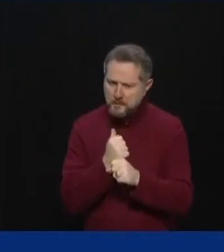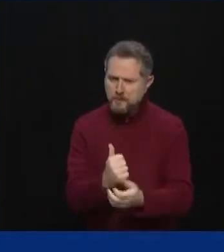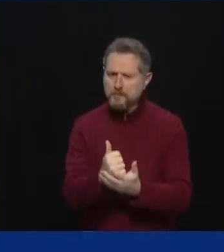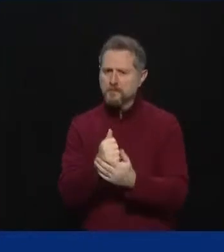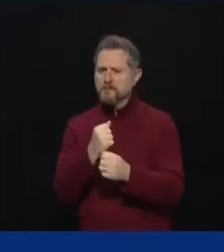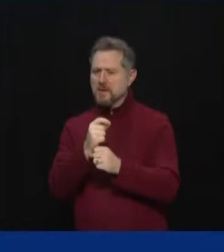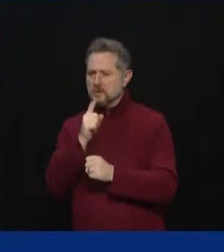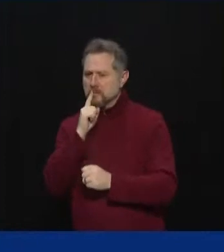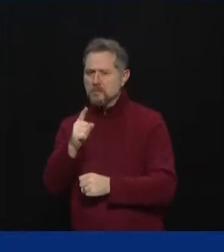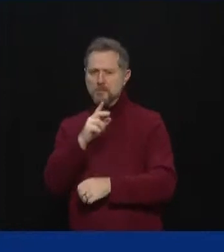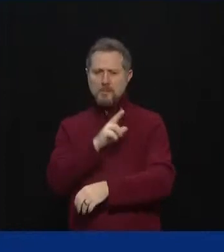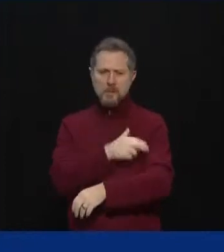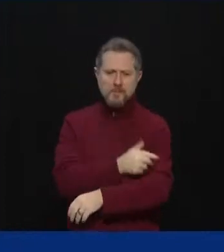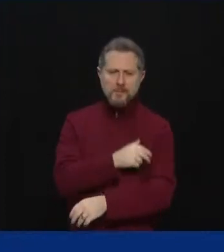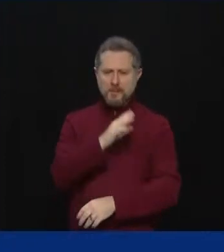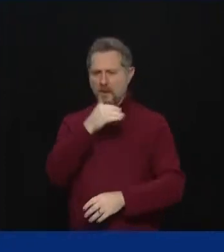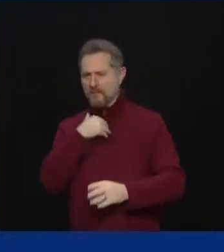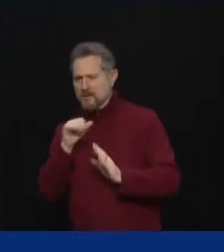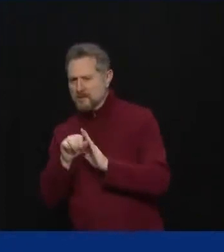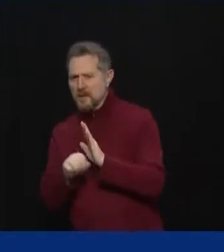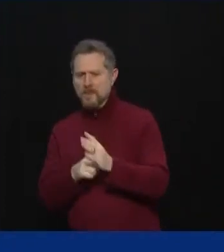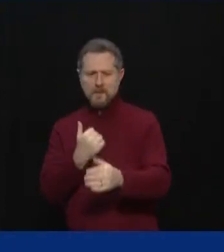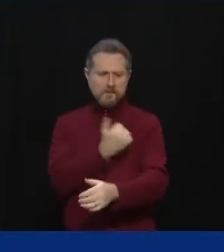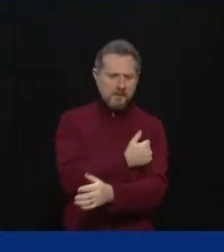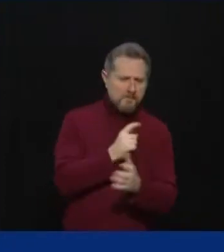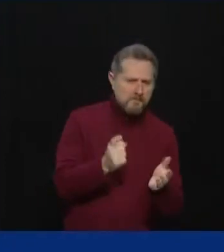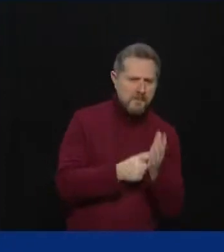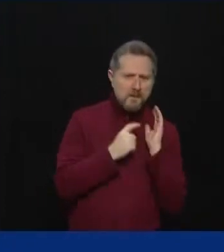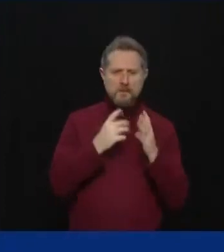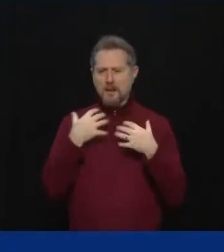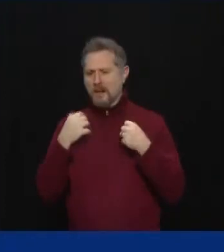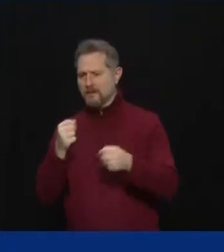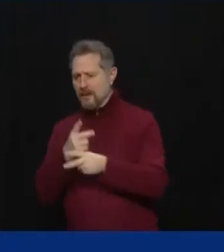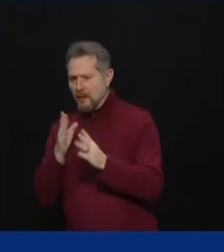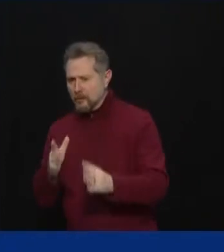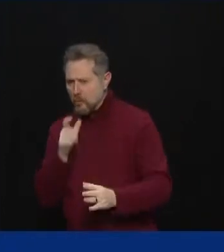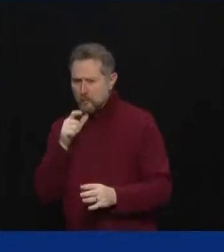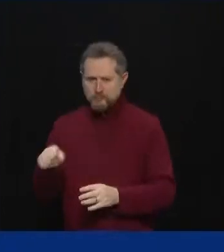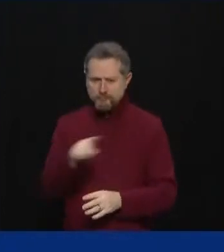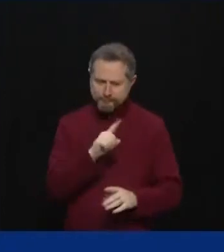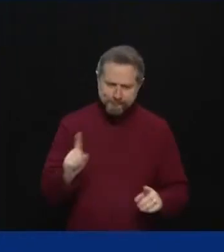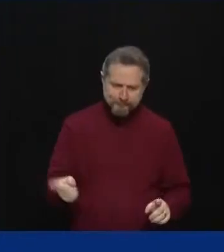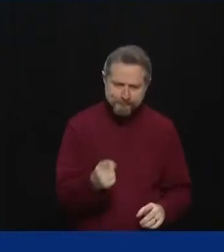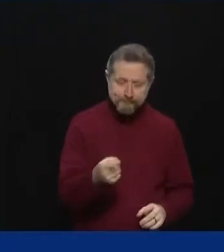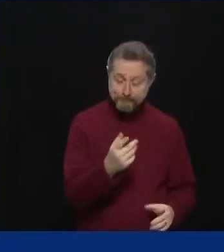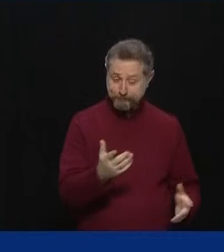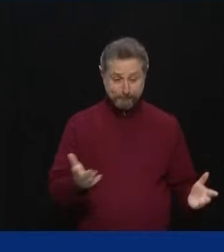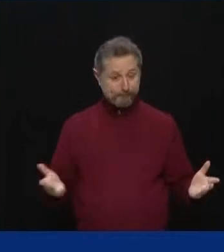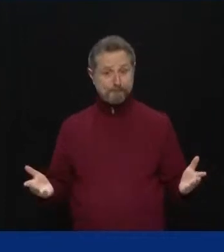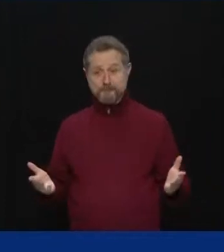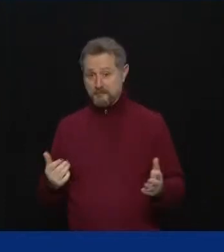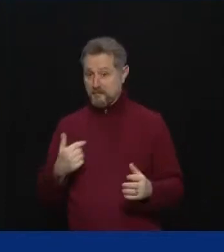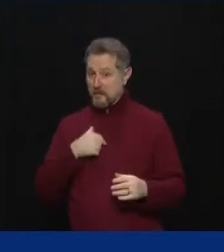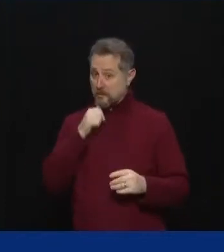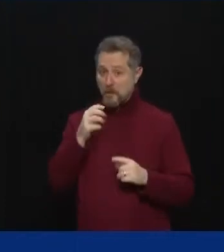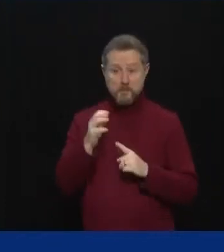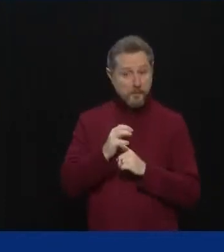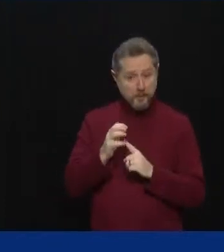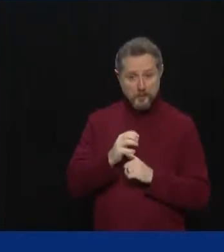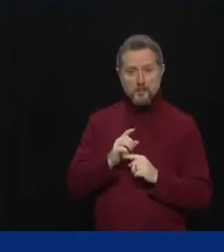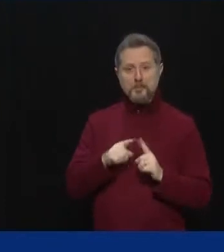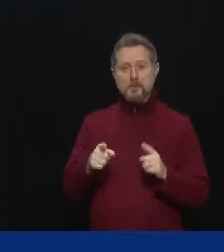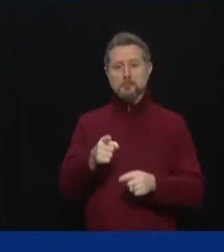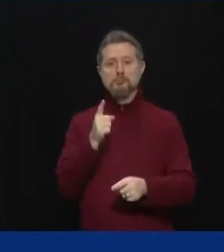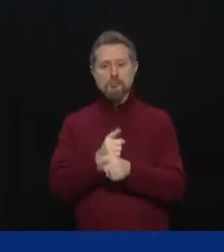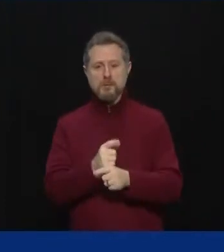have a statewide vaccination mandate for healthcare workers, which was not necessarily popular, but it was the right thing to do. We